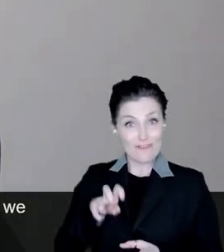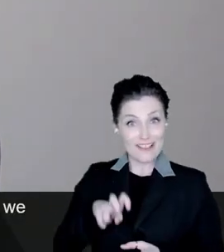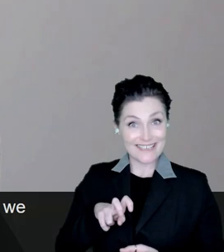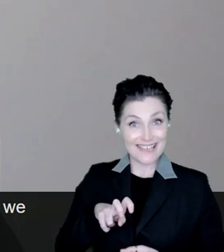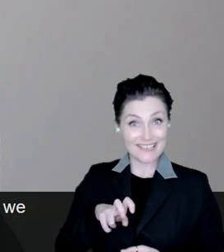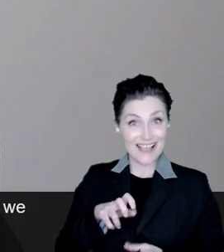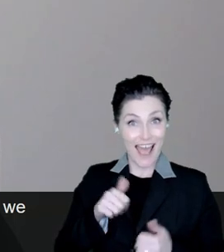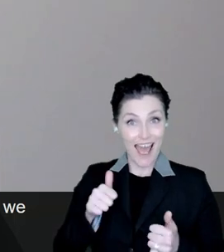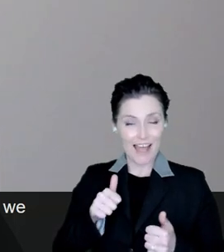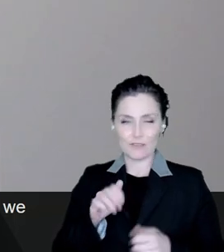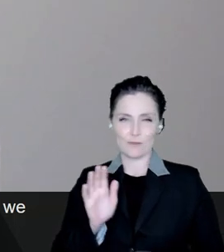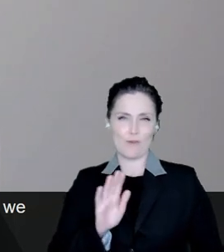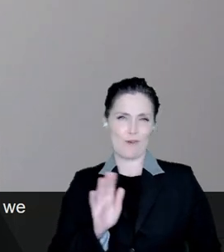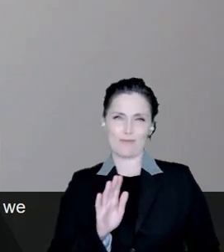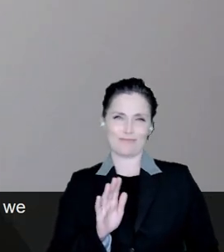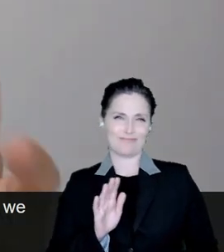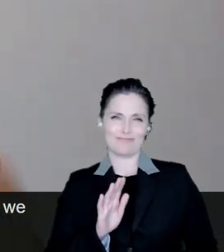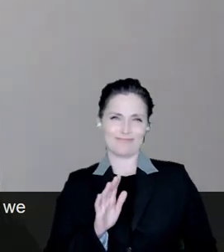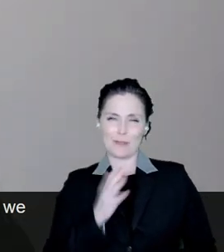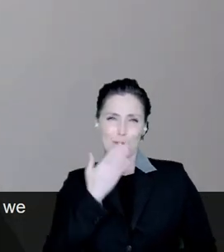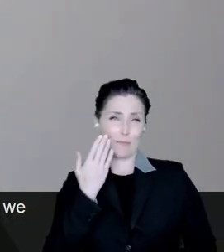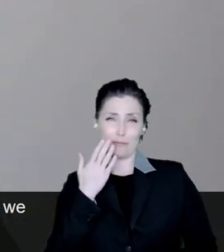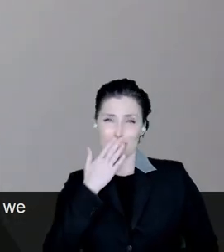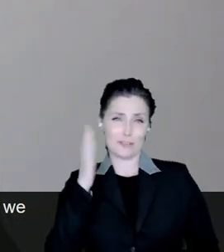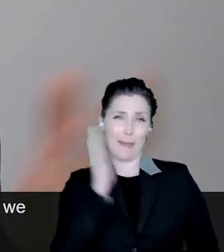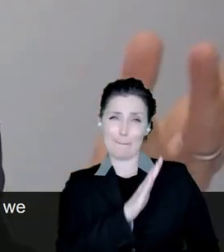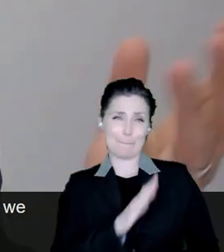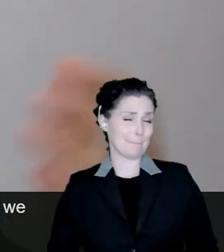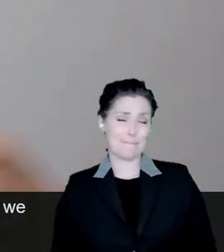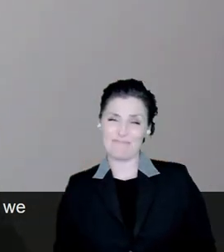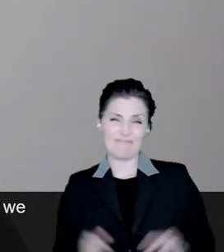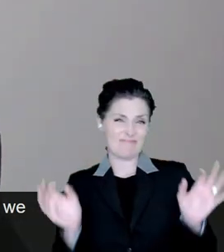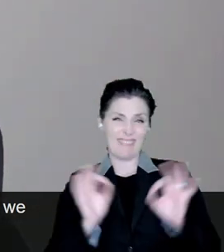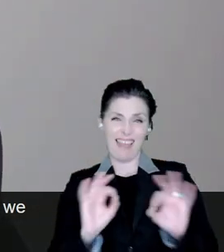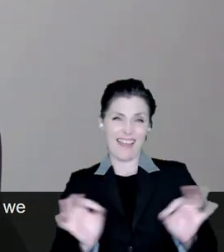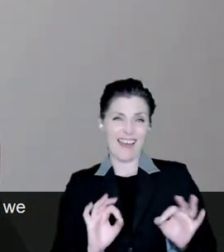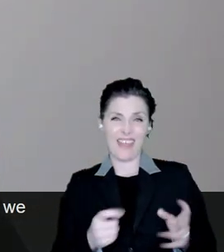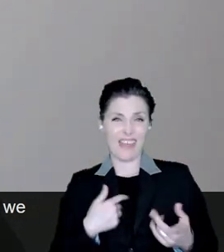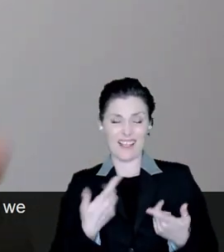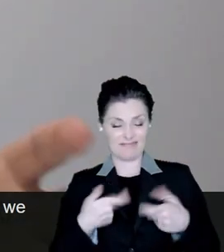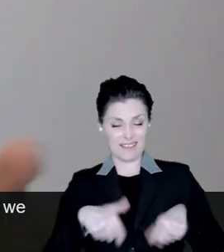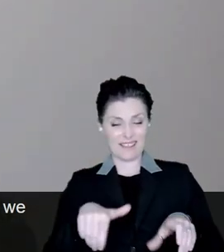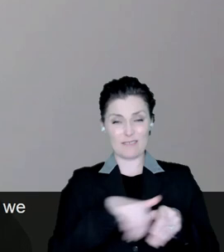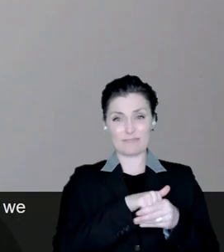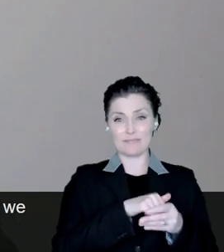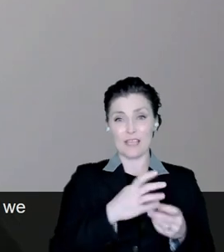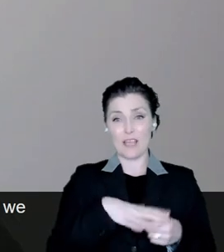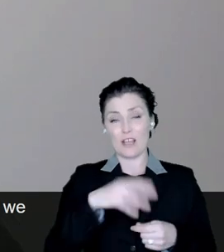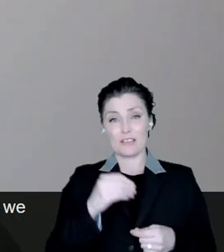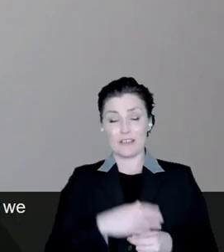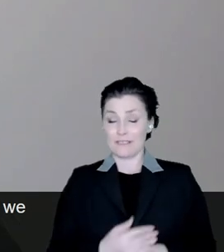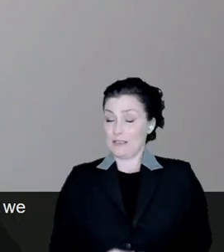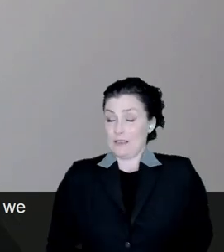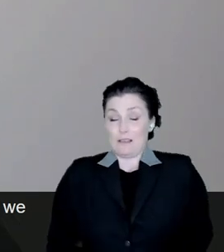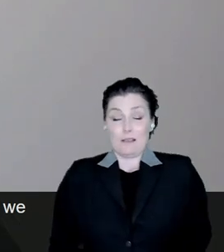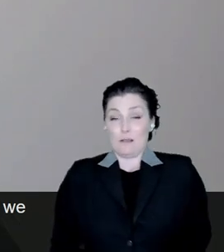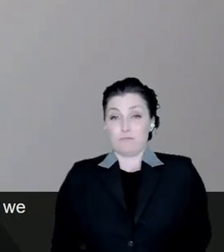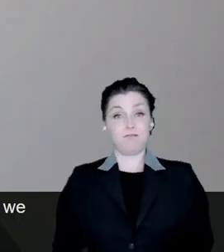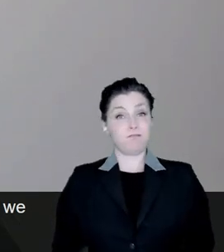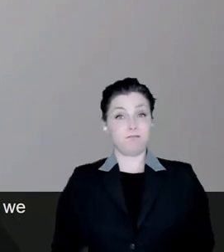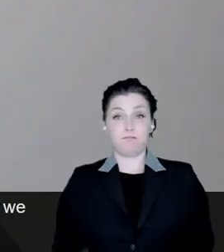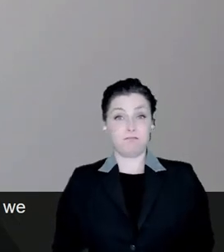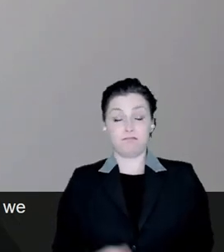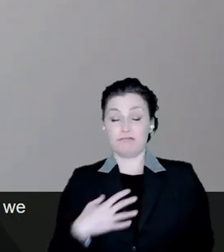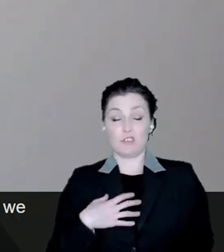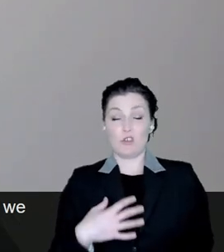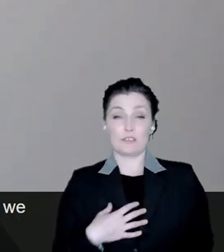much, he's got no shame, clearly. He's still a member of this beggar's belief. Going to Simon, your